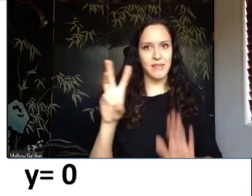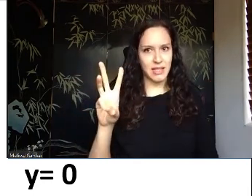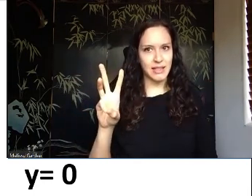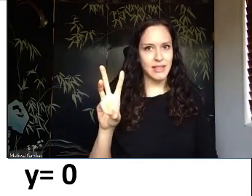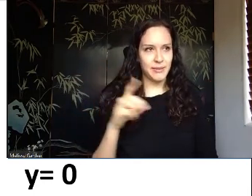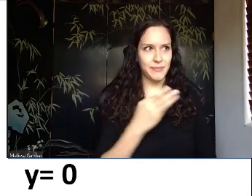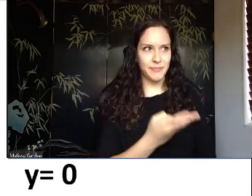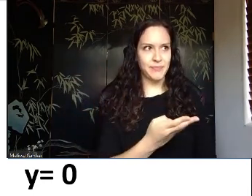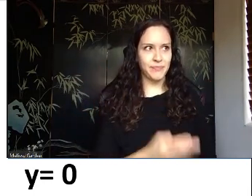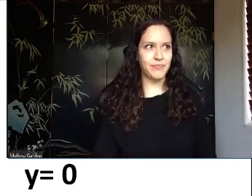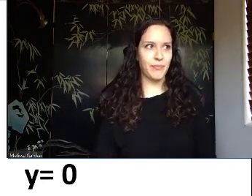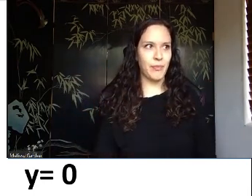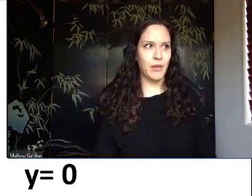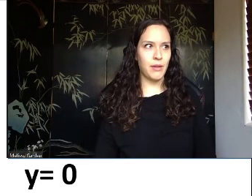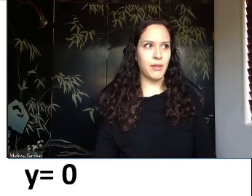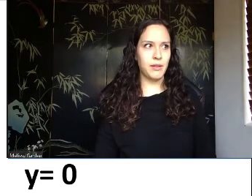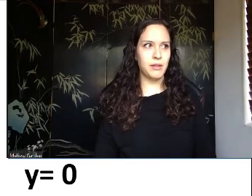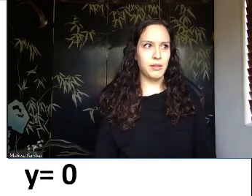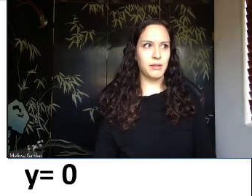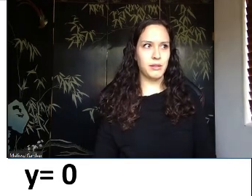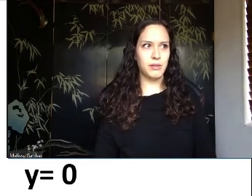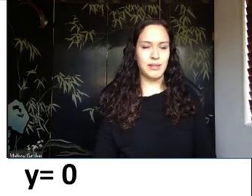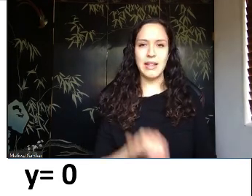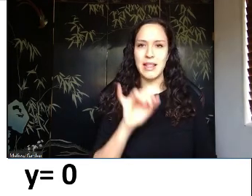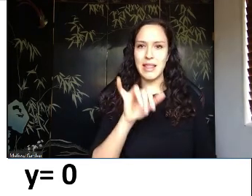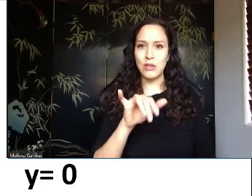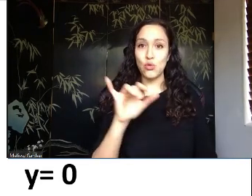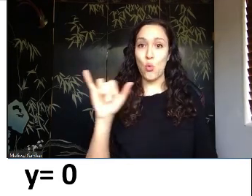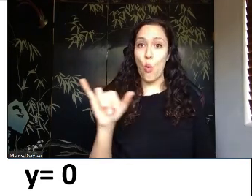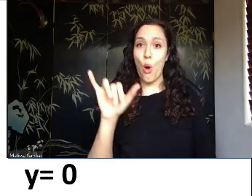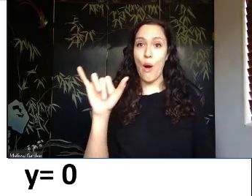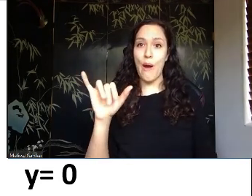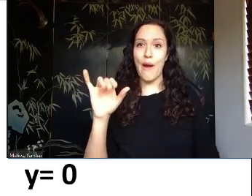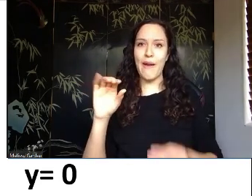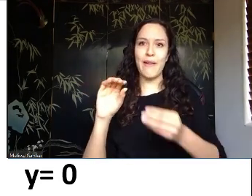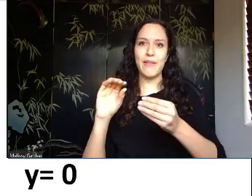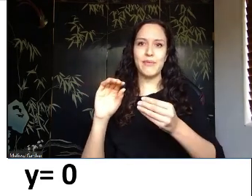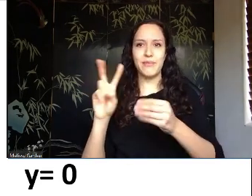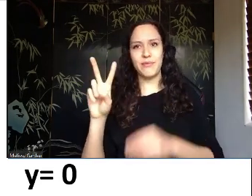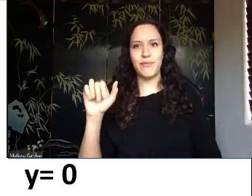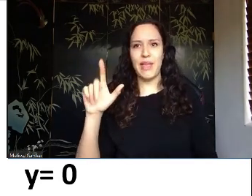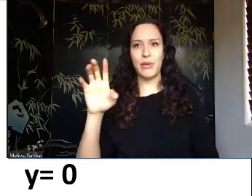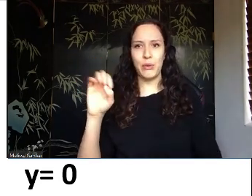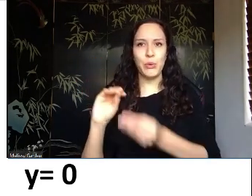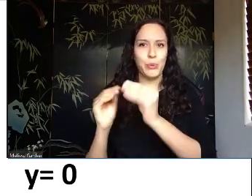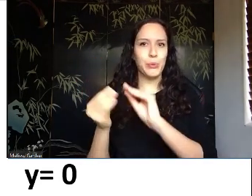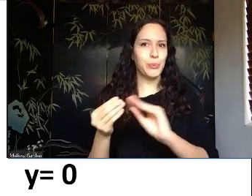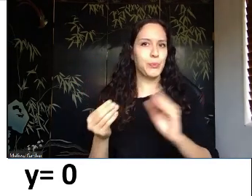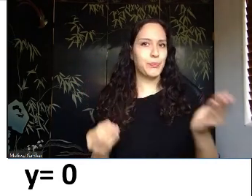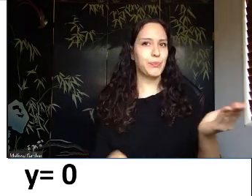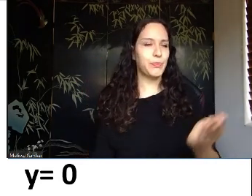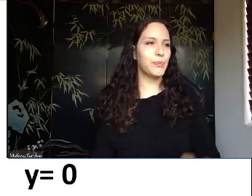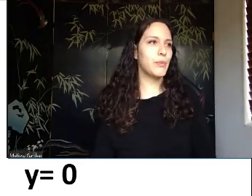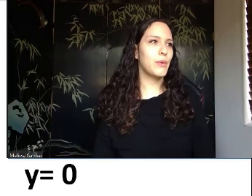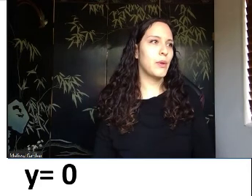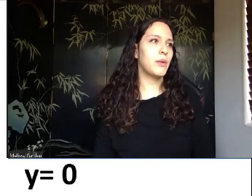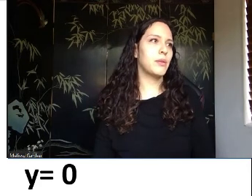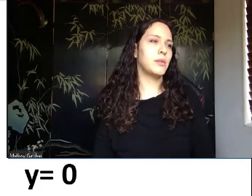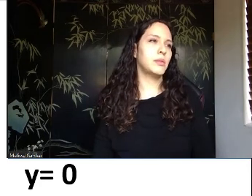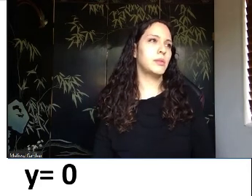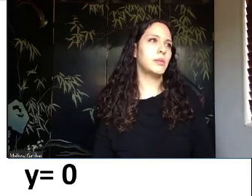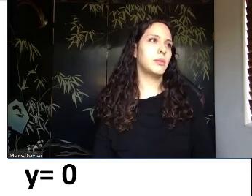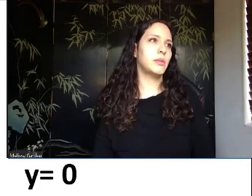x and you get this, so that is going to be your y value. Okay, so